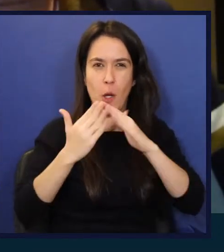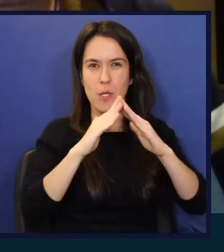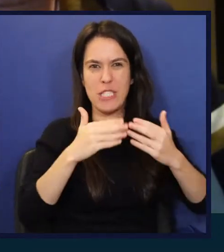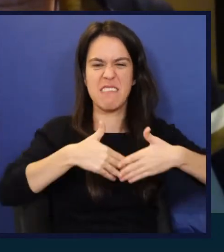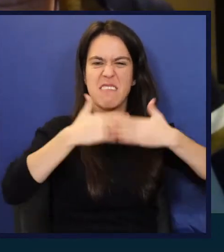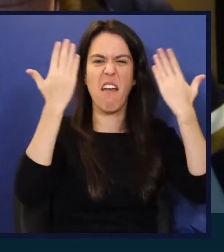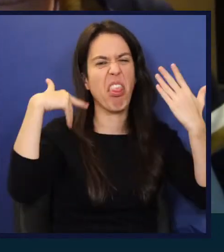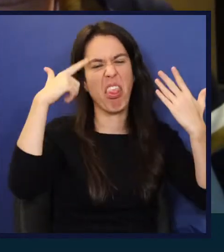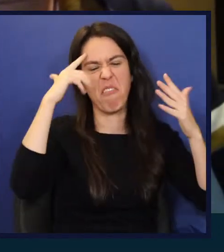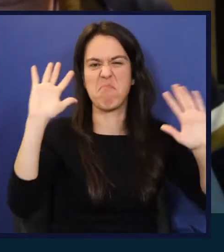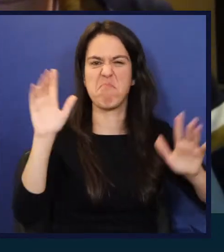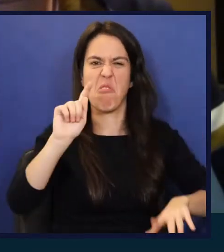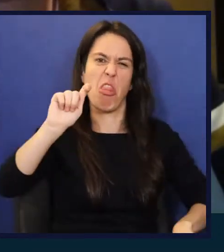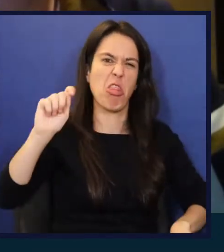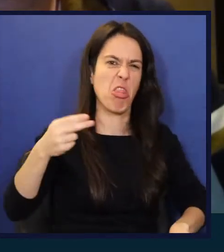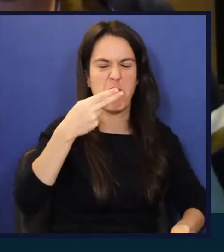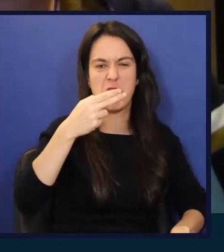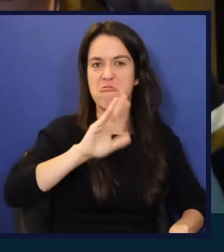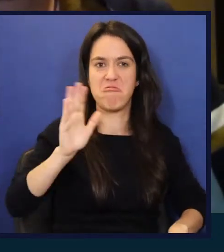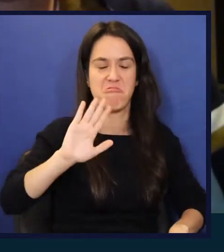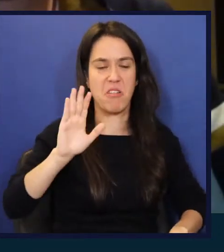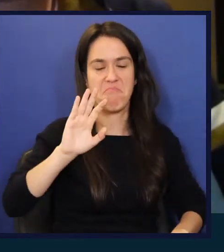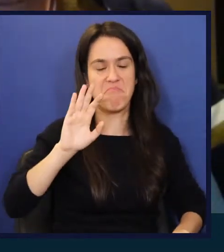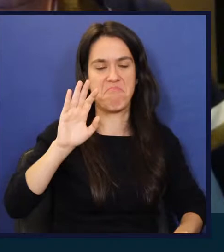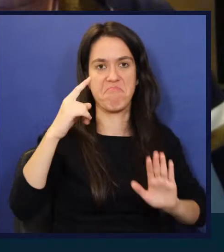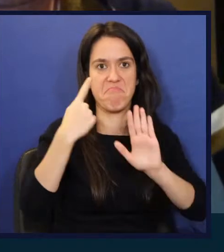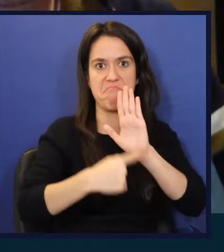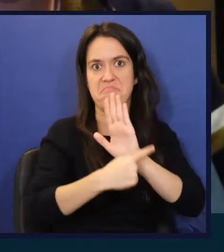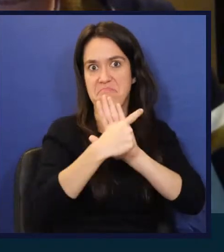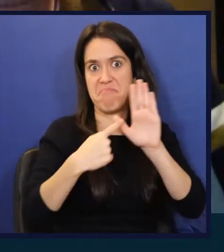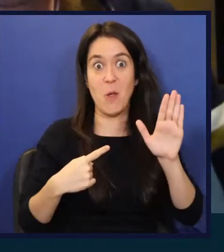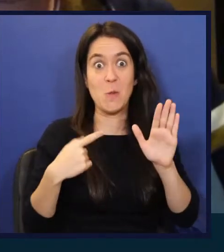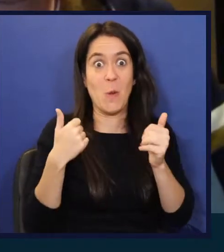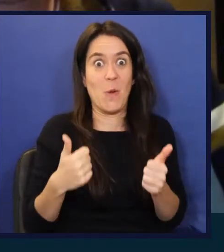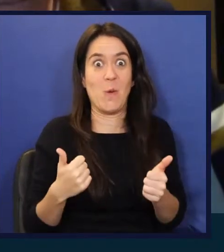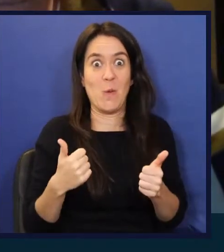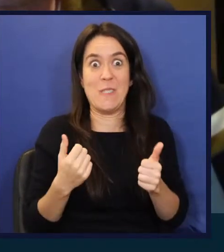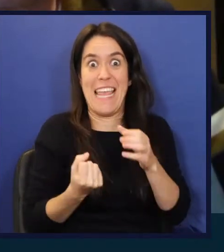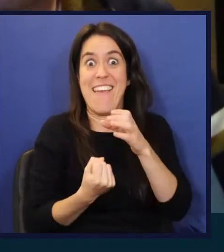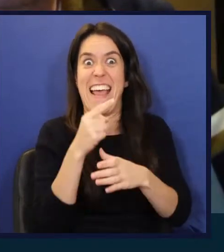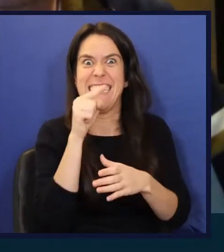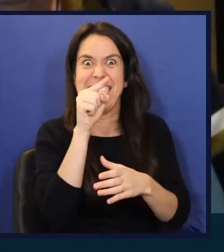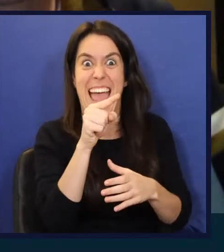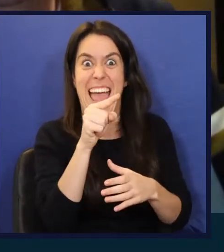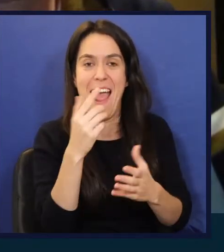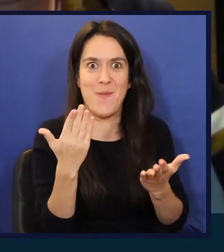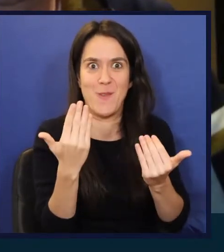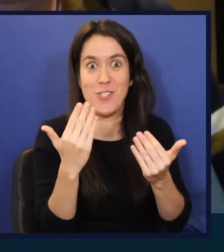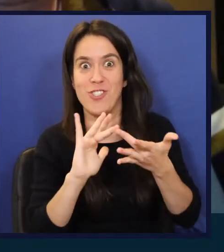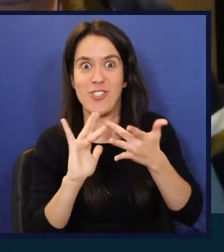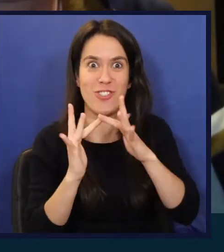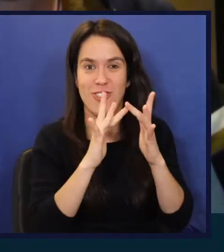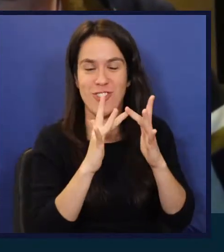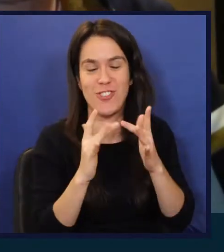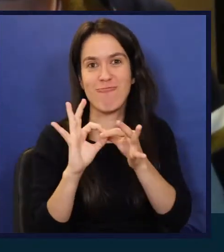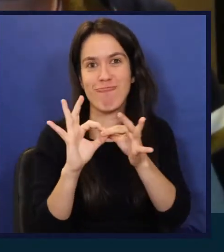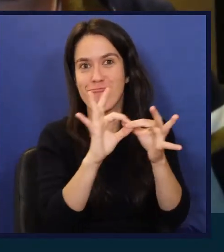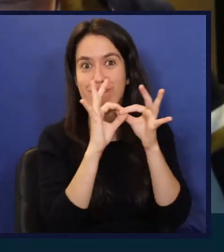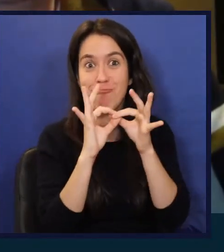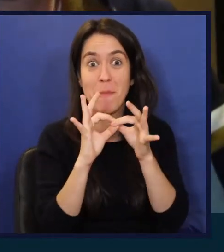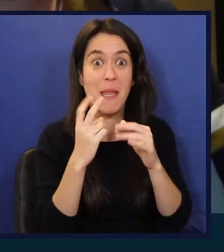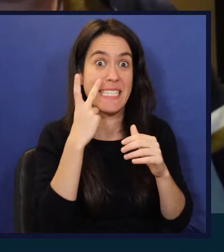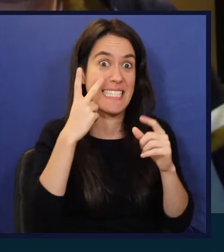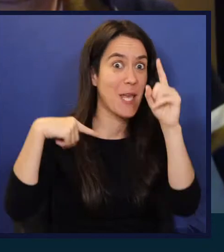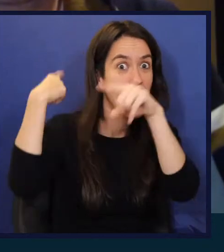will co-organize that event. So it's a really cool event. Please join that one. And we are back in